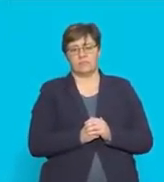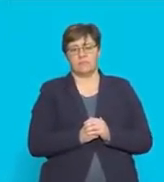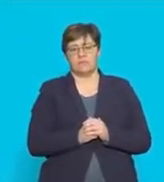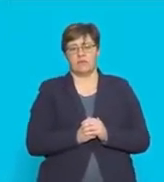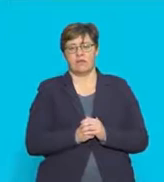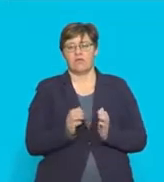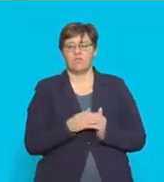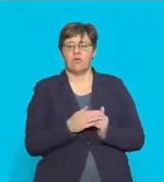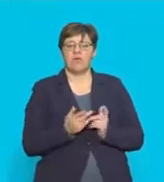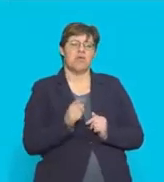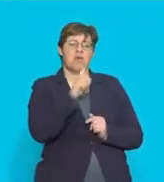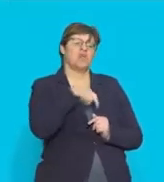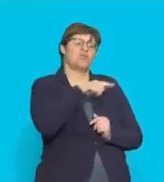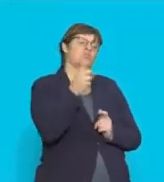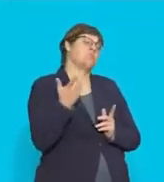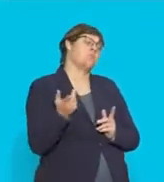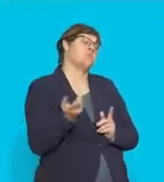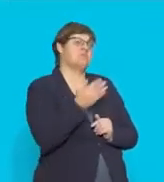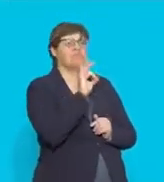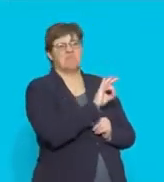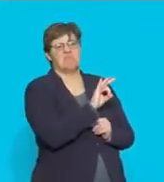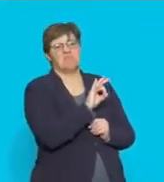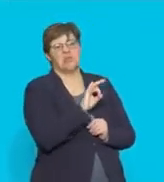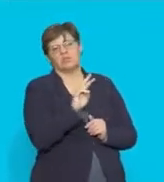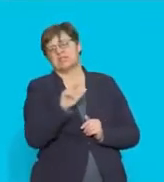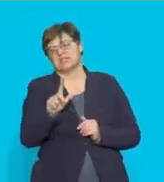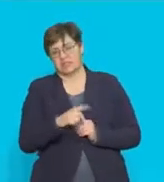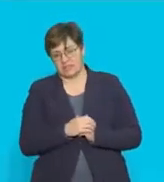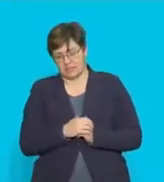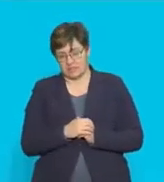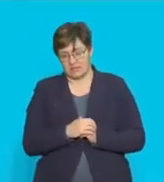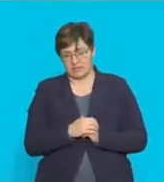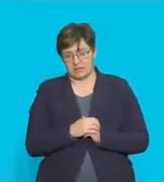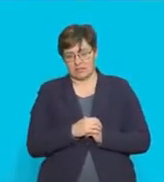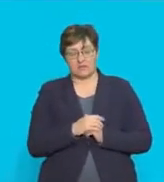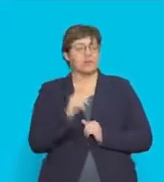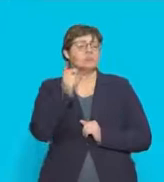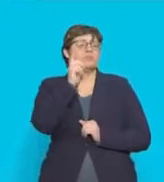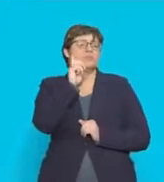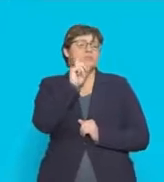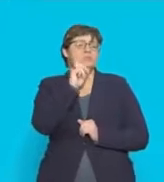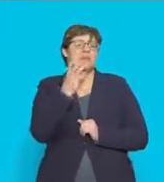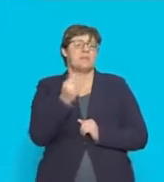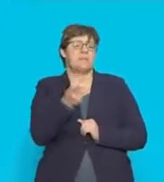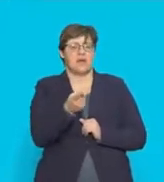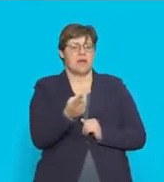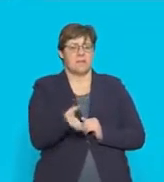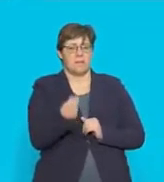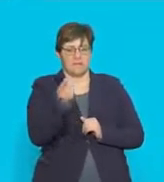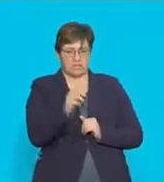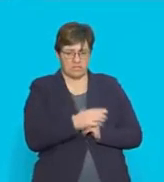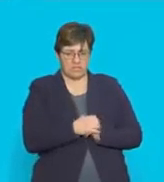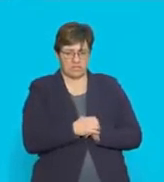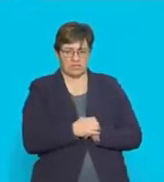another one, cube root of maybe 27. So let's just play around and see what numbers we are going to get here,